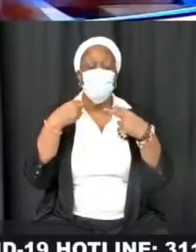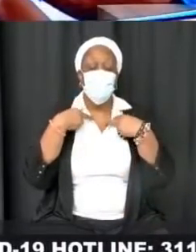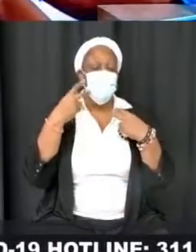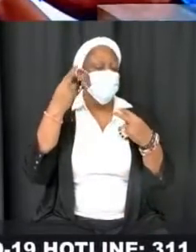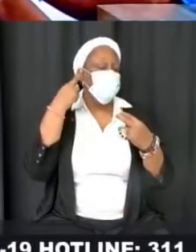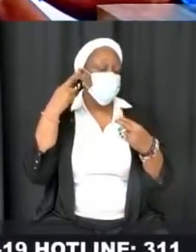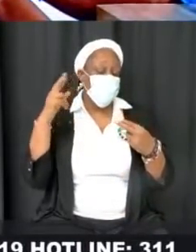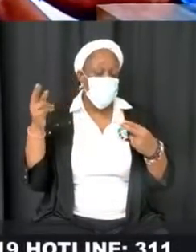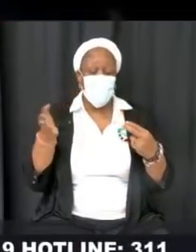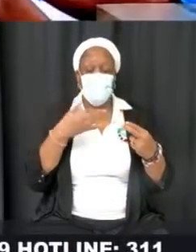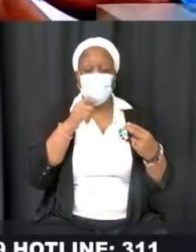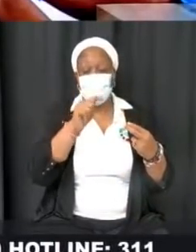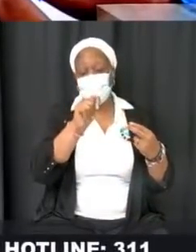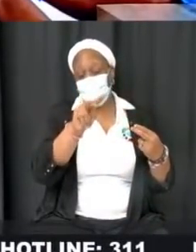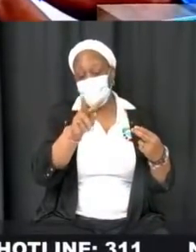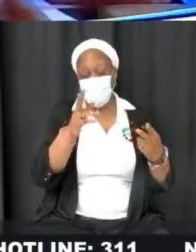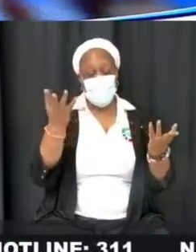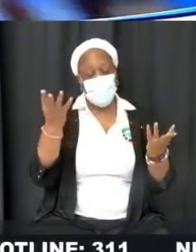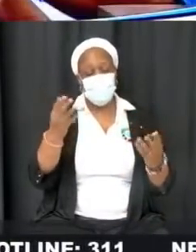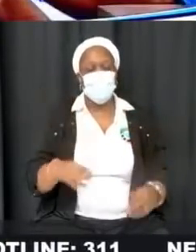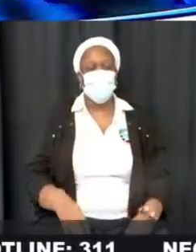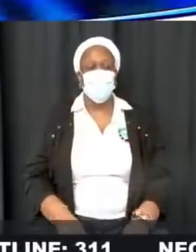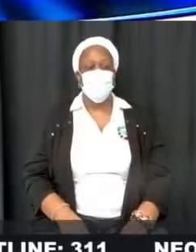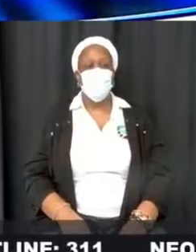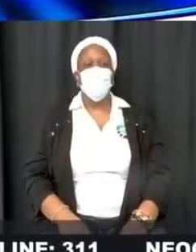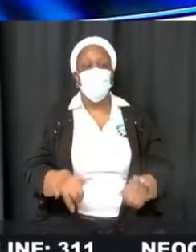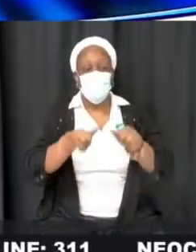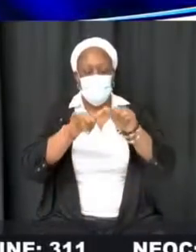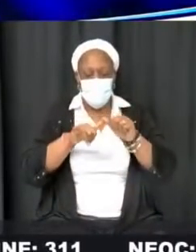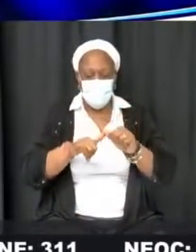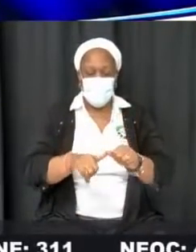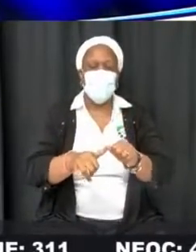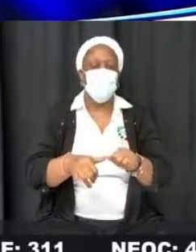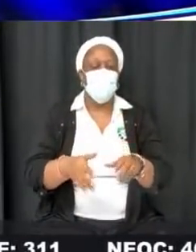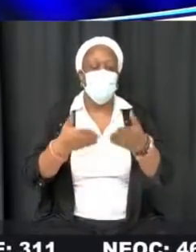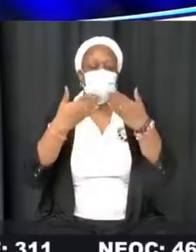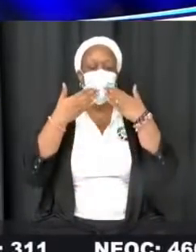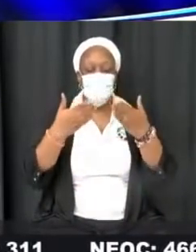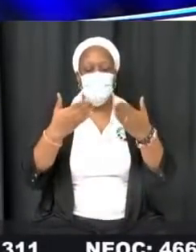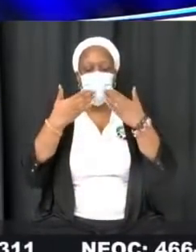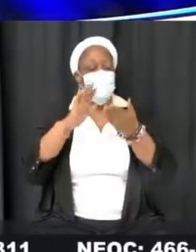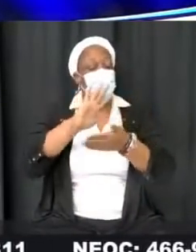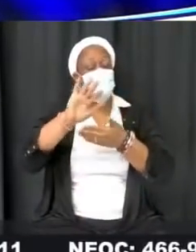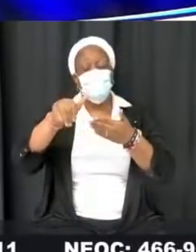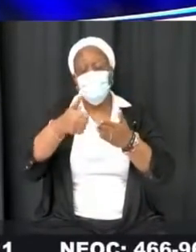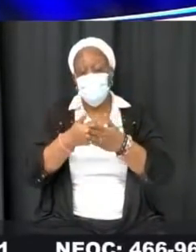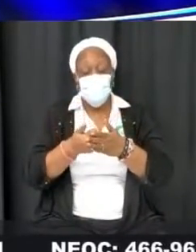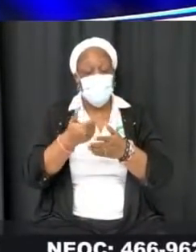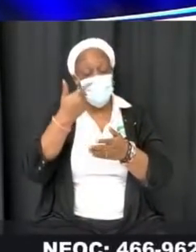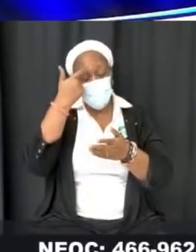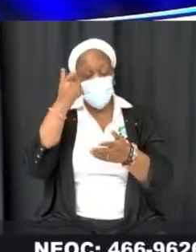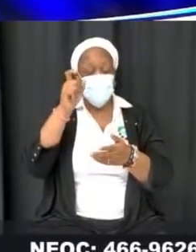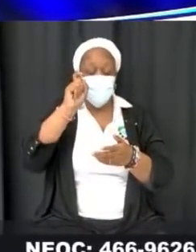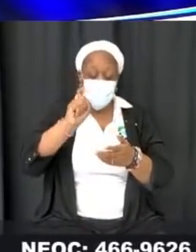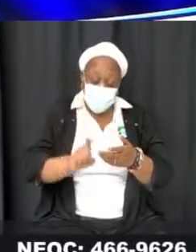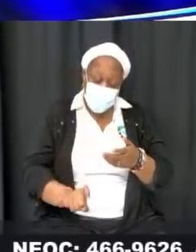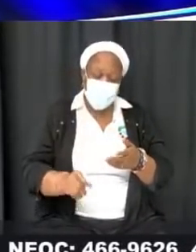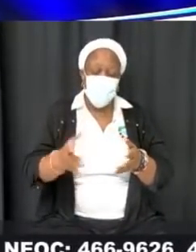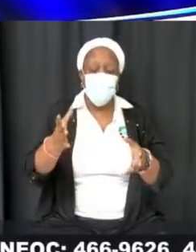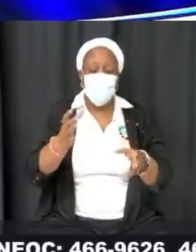COVID-19 pandemic. And we continue to thank them because we need them. They are our partners. And so